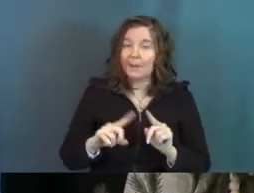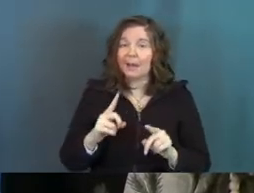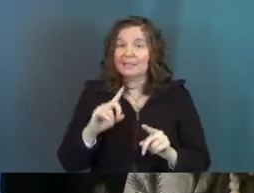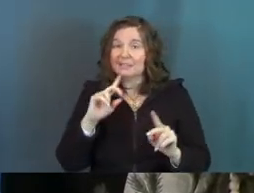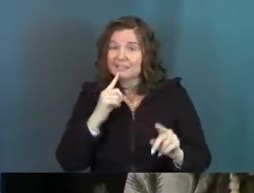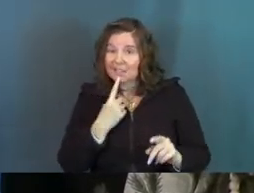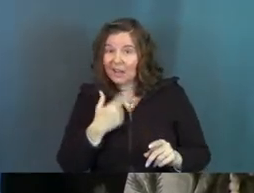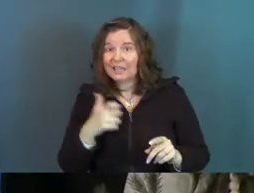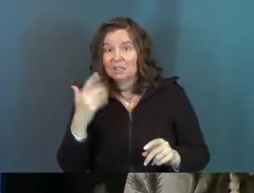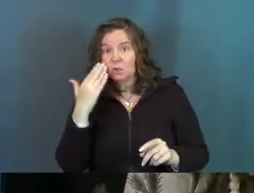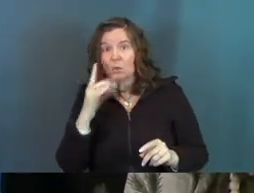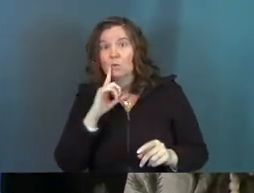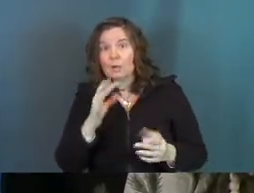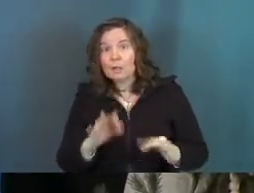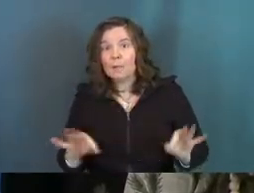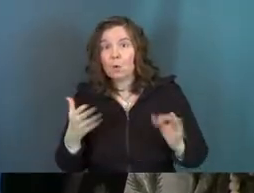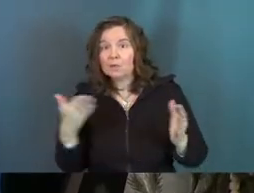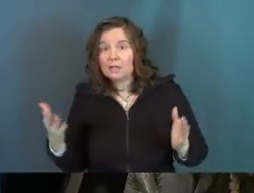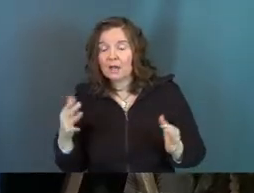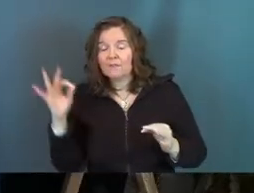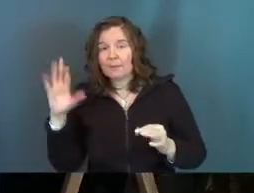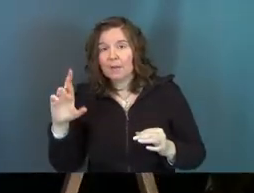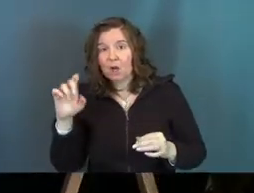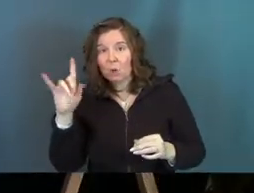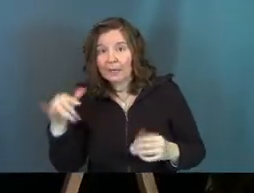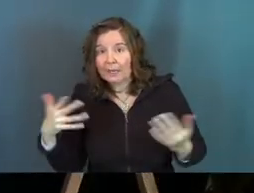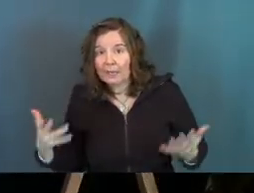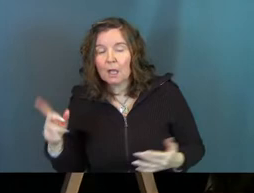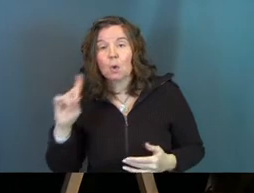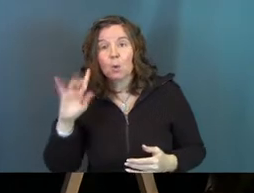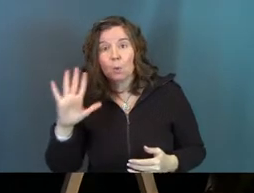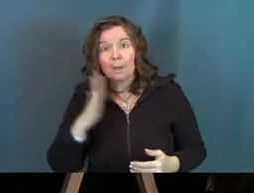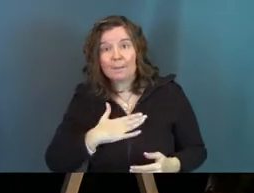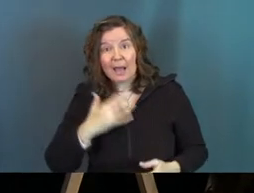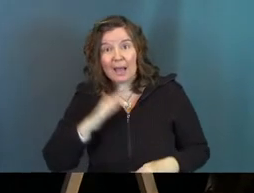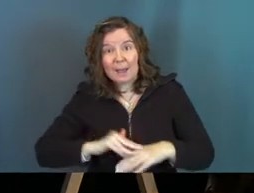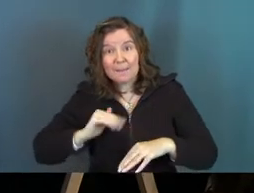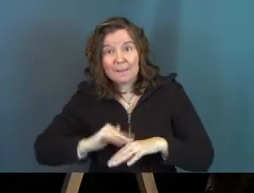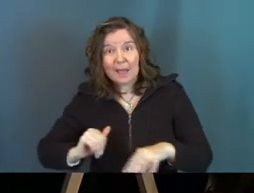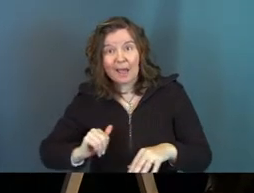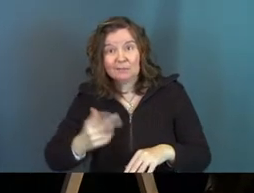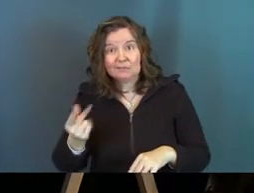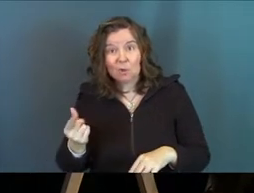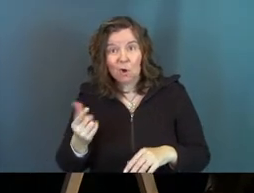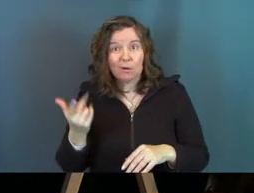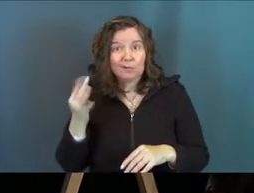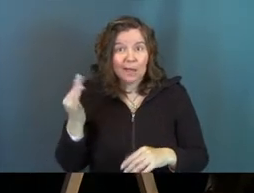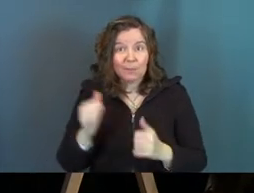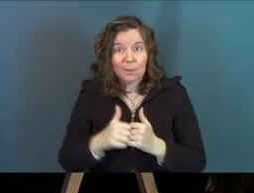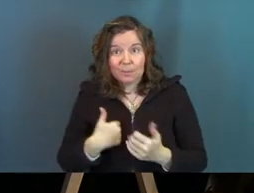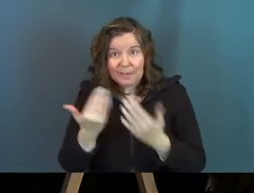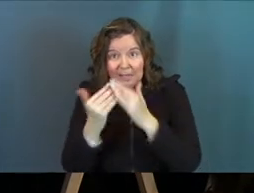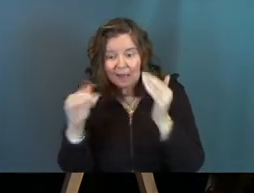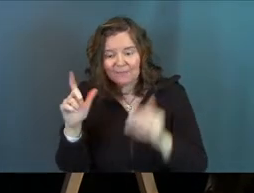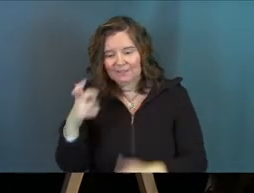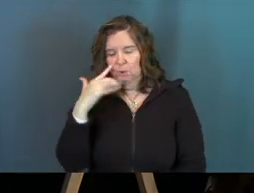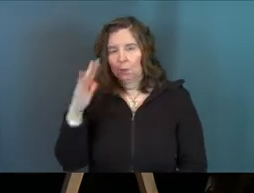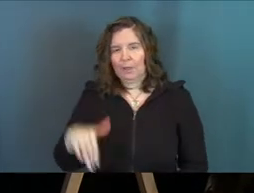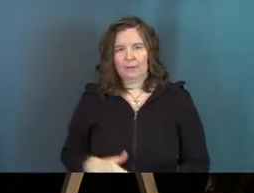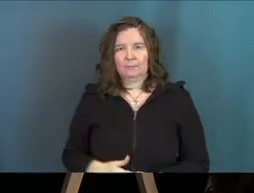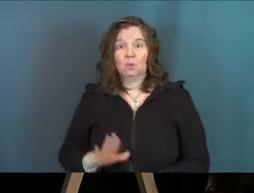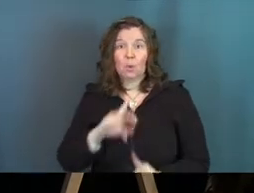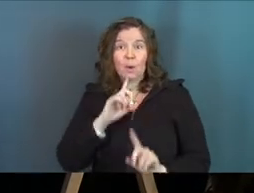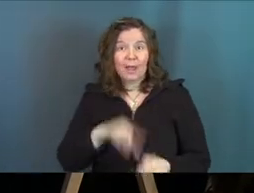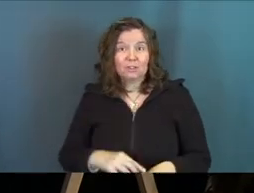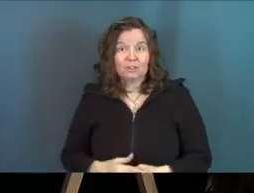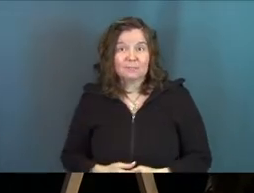the serious stuff, I need to know the really important stuff. Pastor Ricky, will my pet be with me in heaven, okay? I need to know. Here's